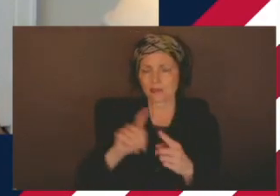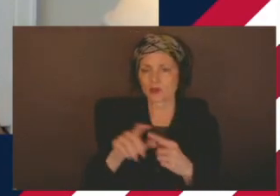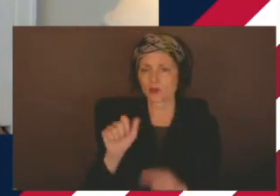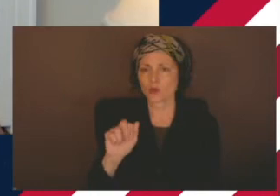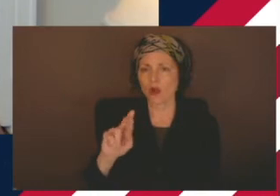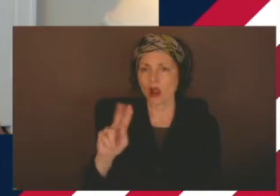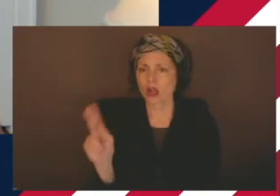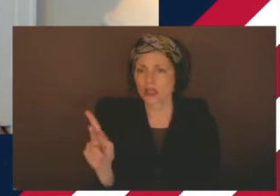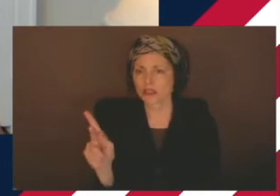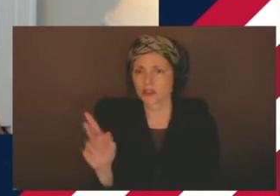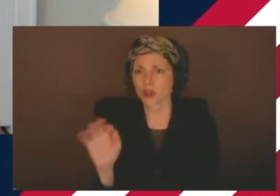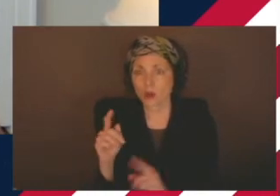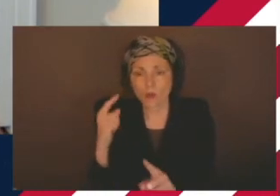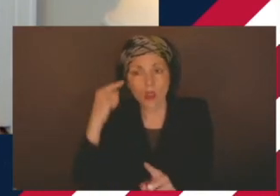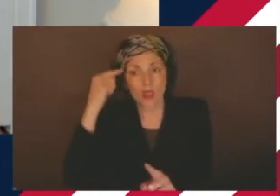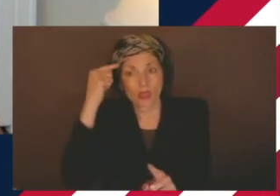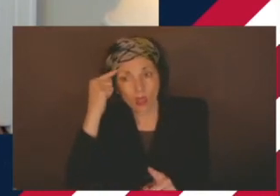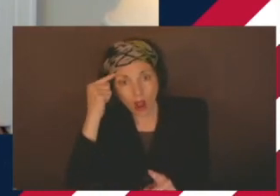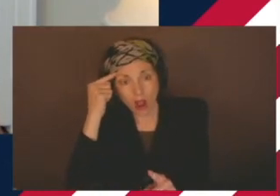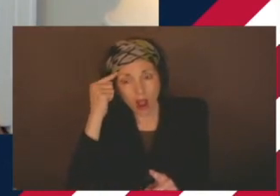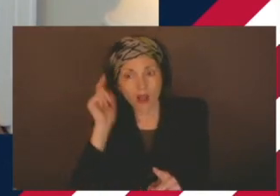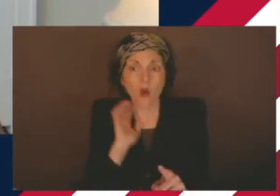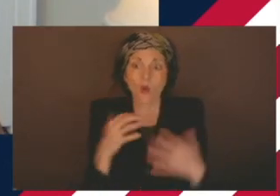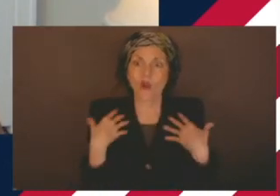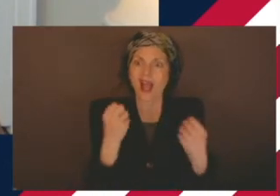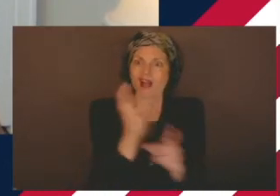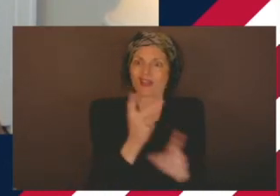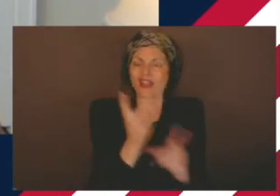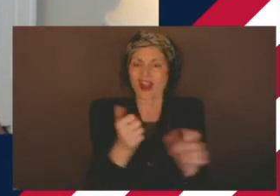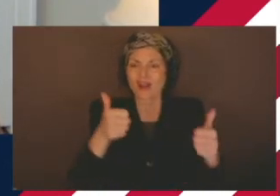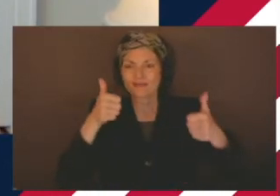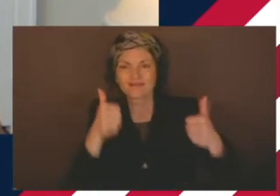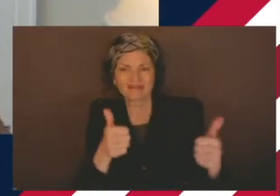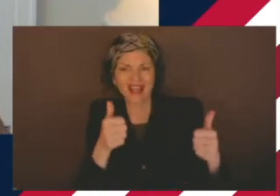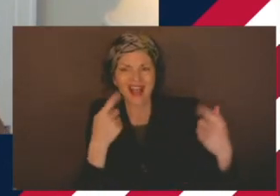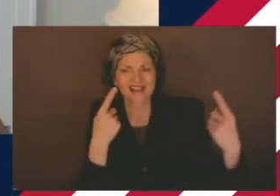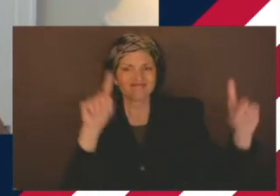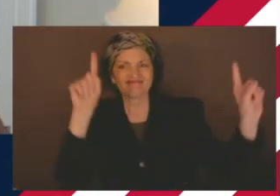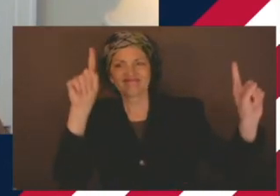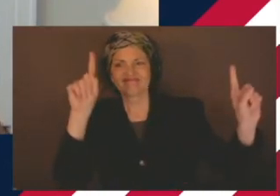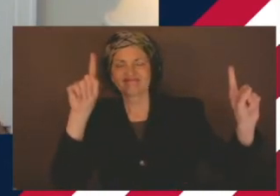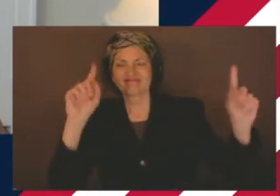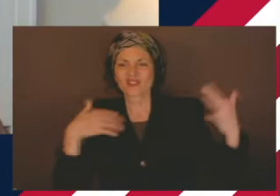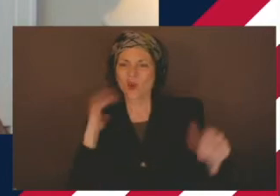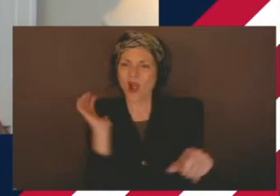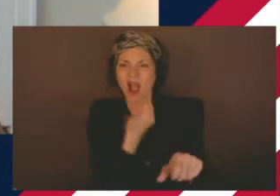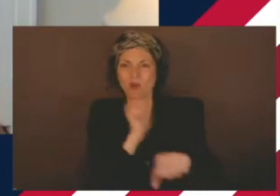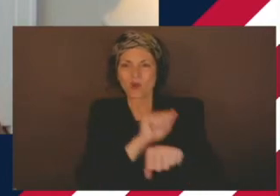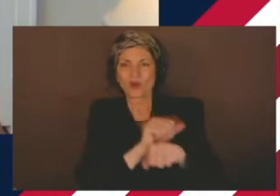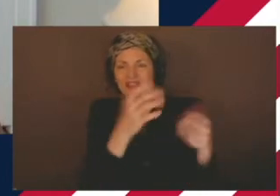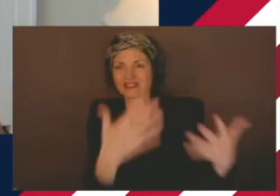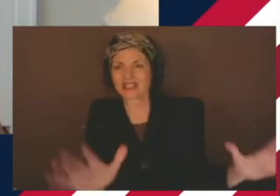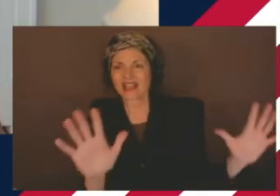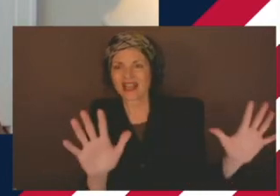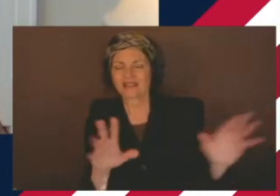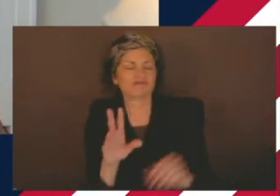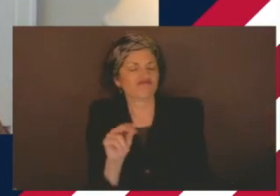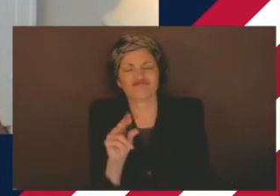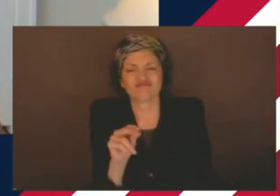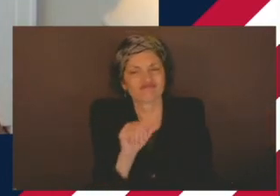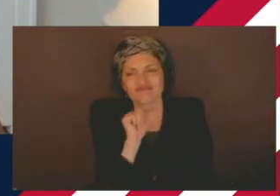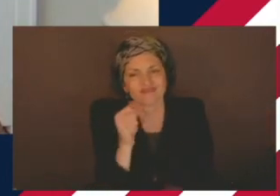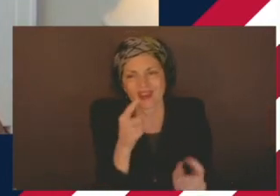reform was passed and our job was done, but it didn't quite turn out like that. In April of 2017, as a